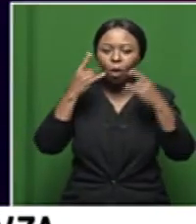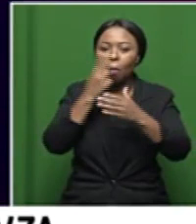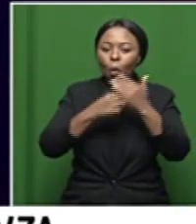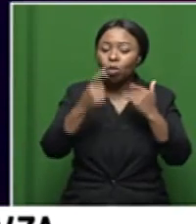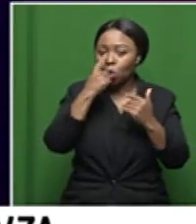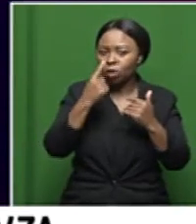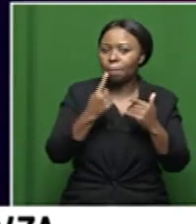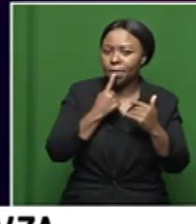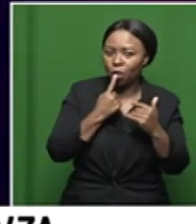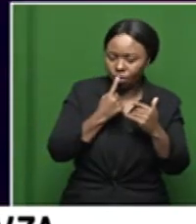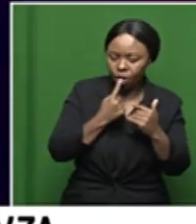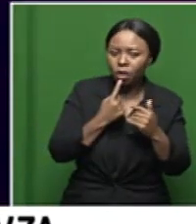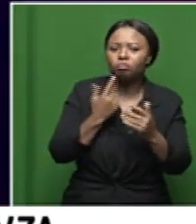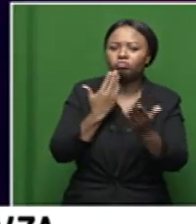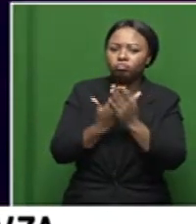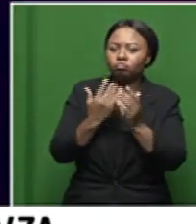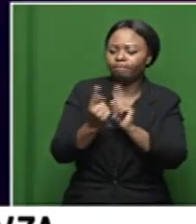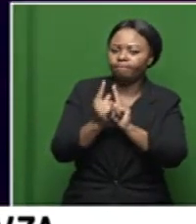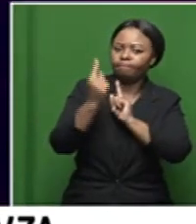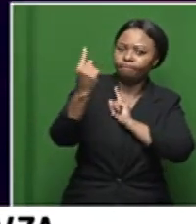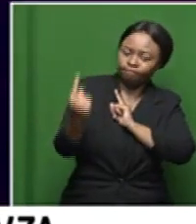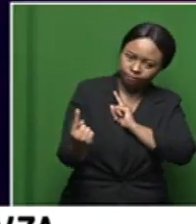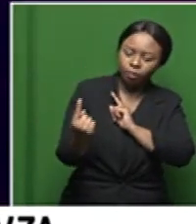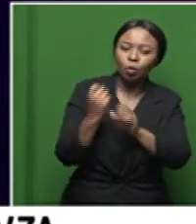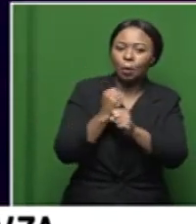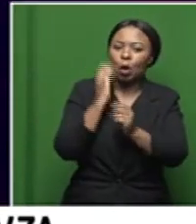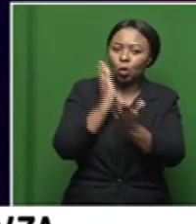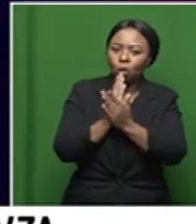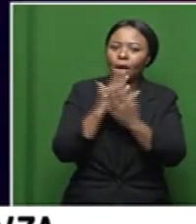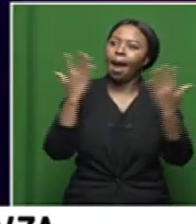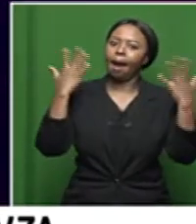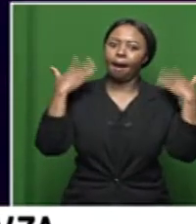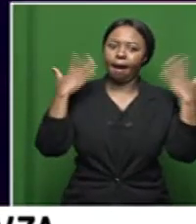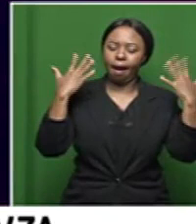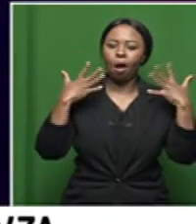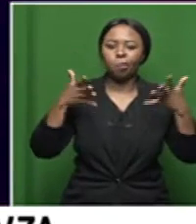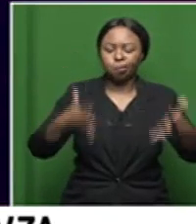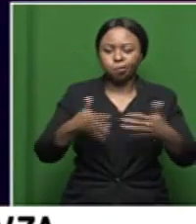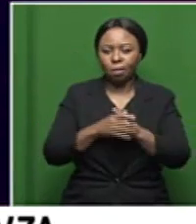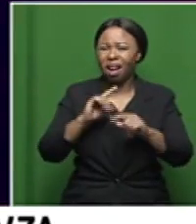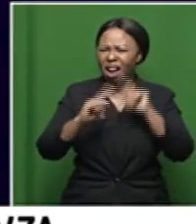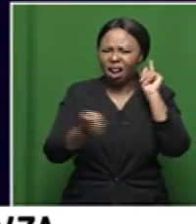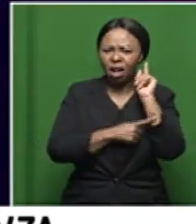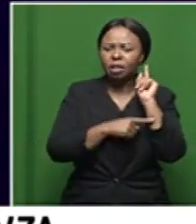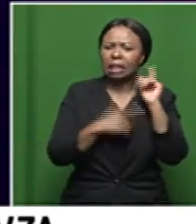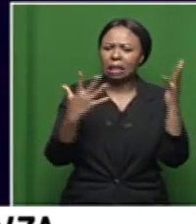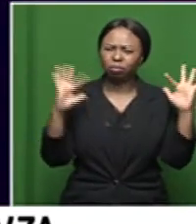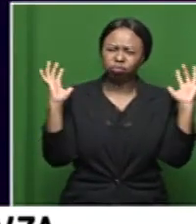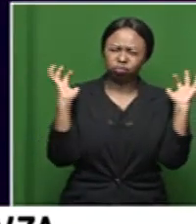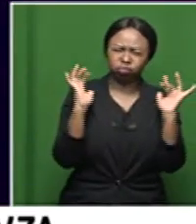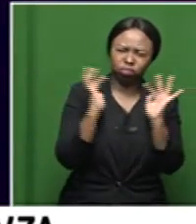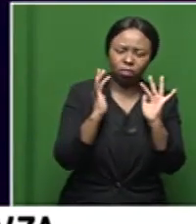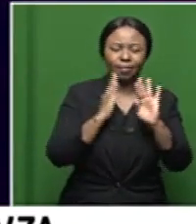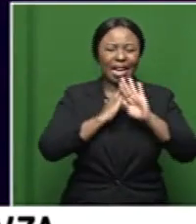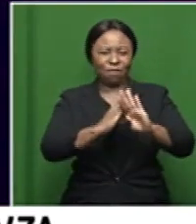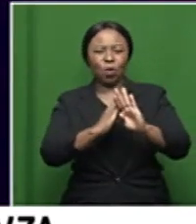our nose and mouth, practice social distancing and ensure proper ventilation indoors. Lastly, avoid mass gatherings. If